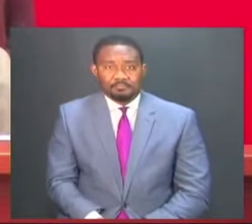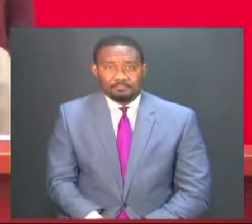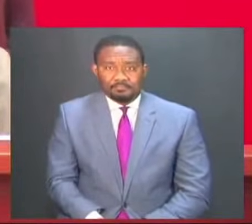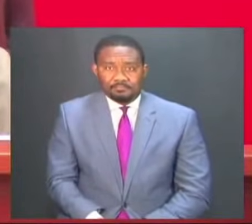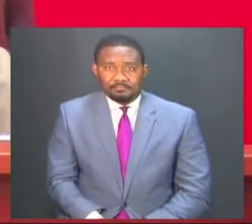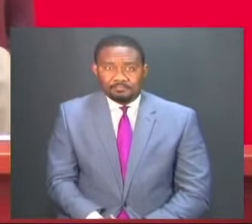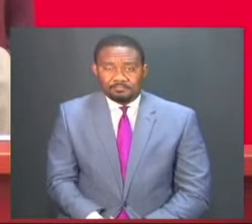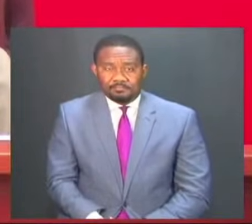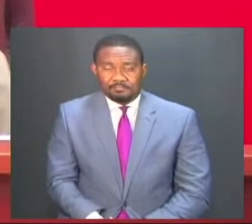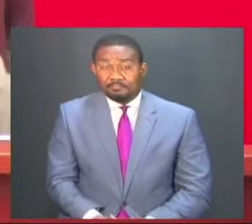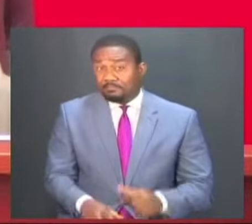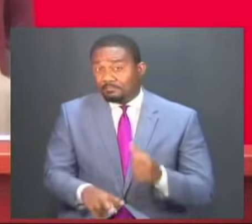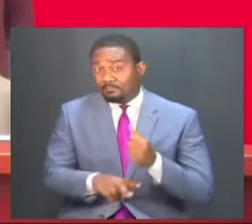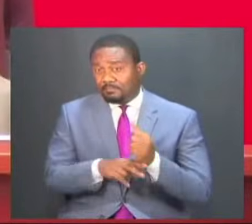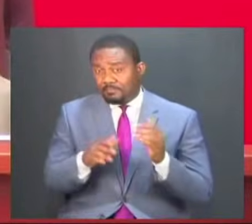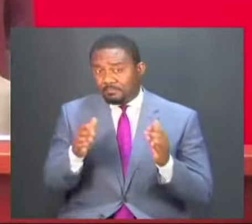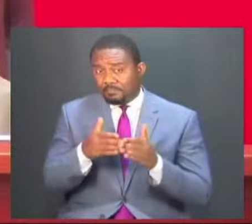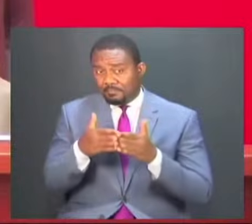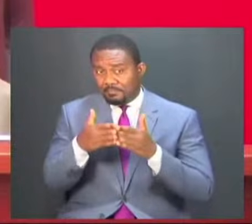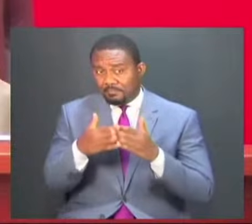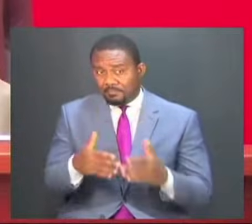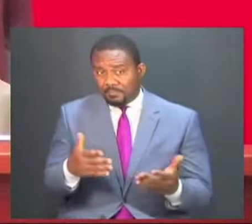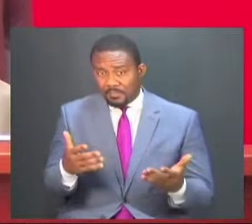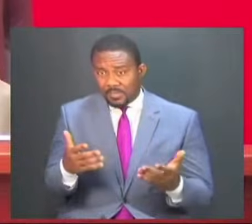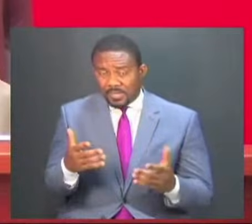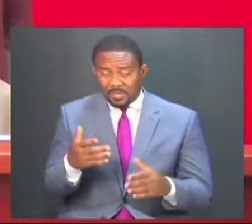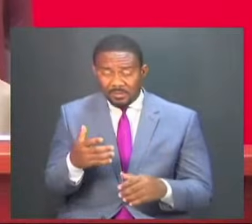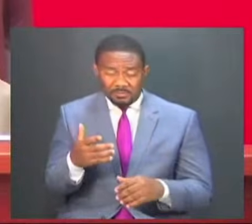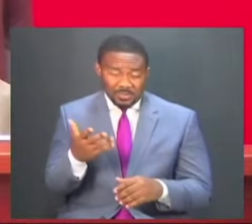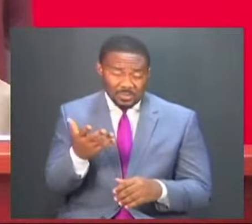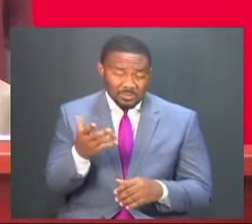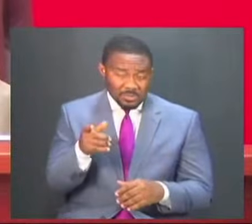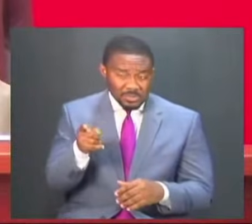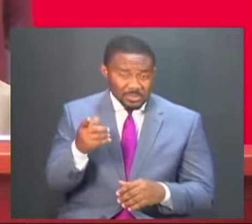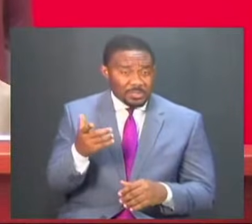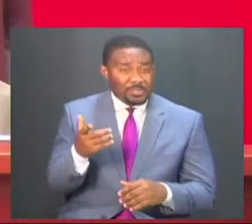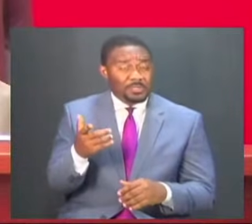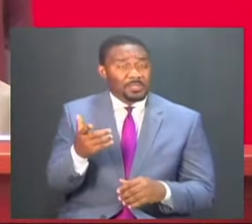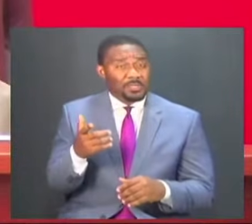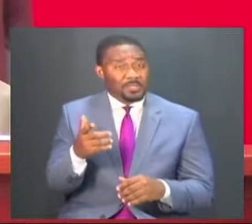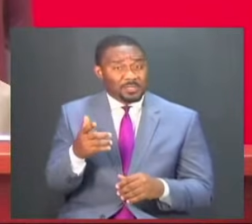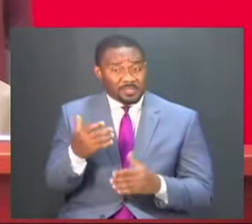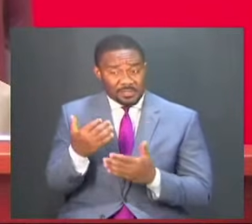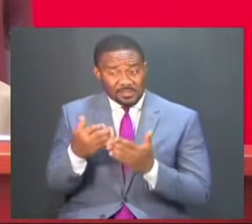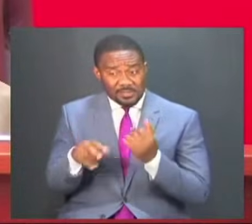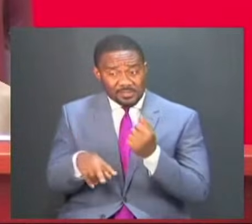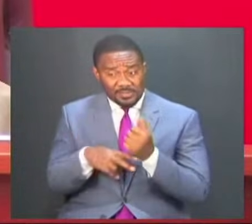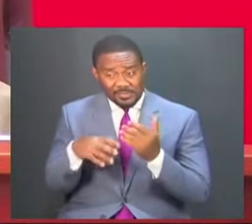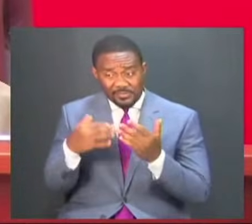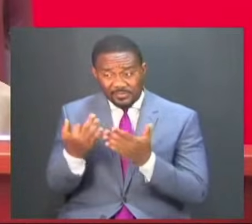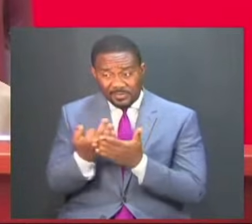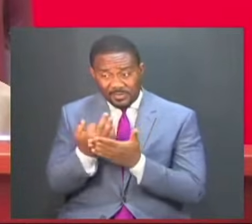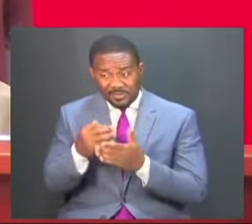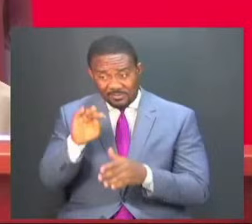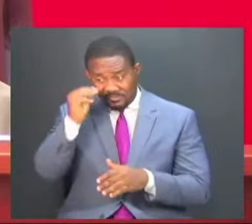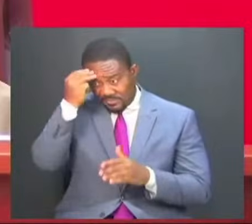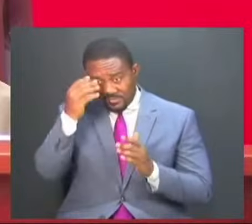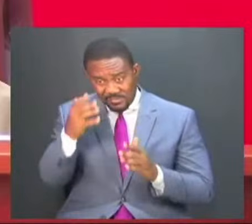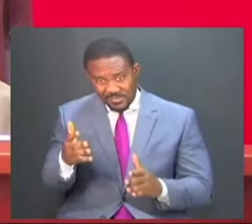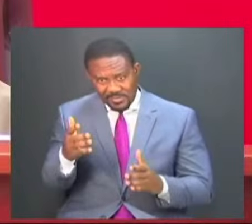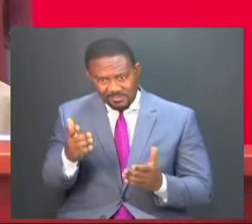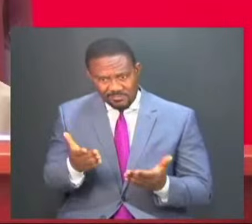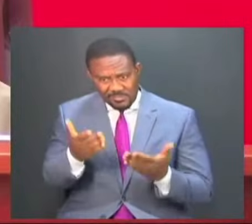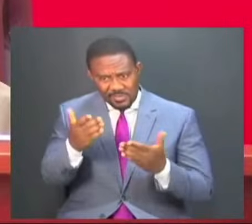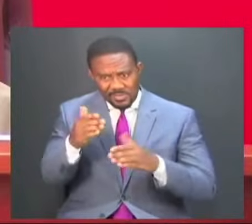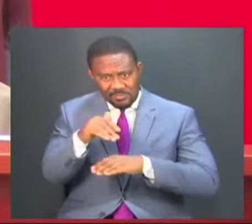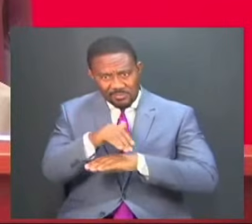is the Deputy Finance Minister should do the presentation of the bill on behalf of the